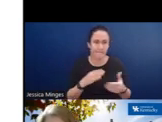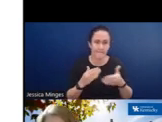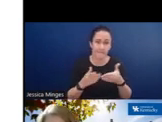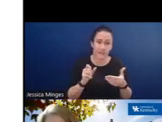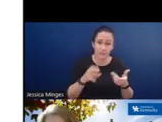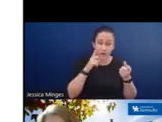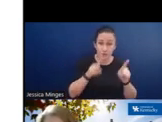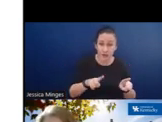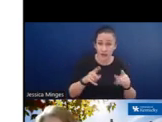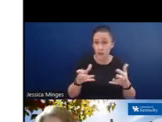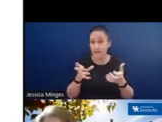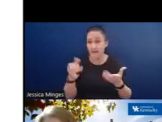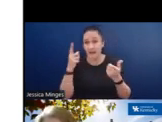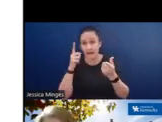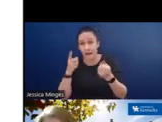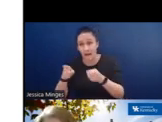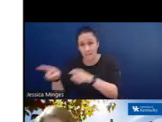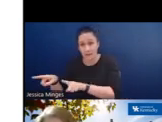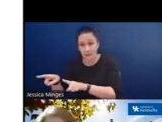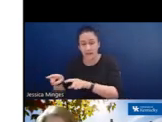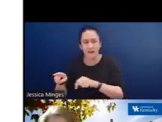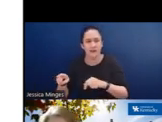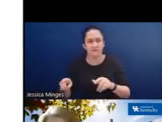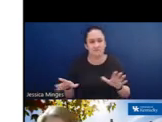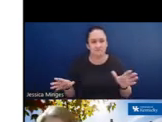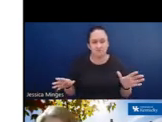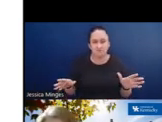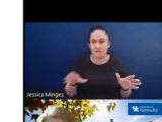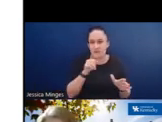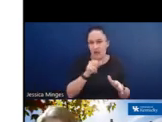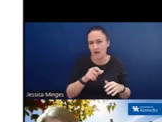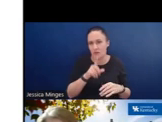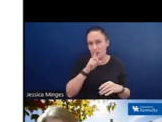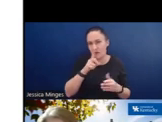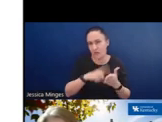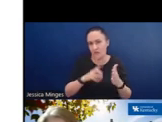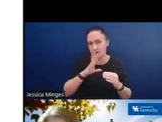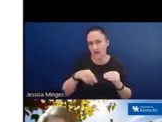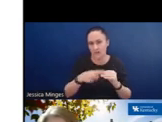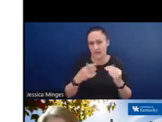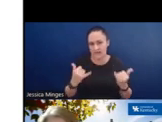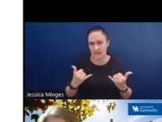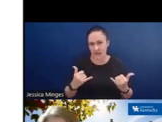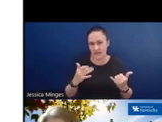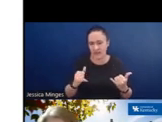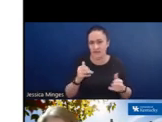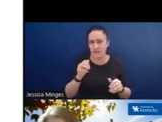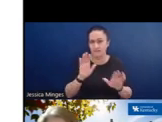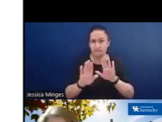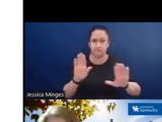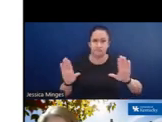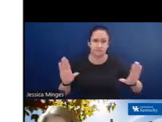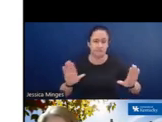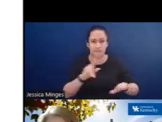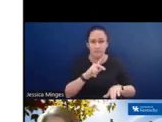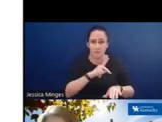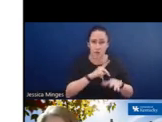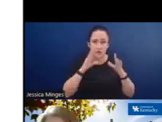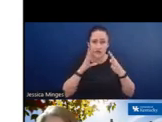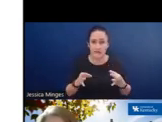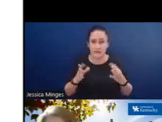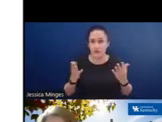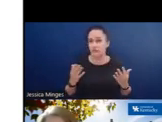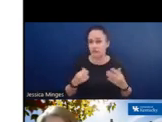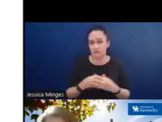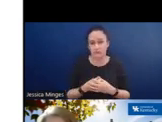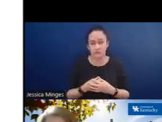that to happen is not what we're really talking about today. And that's really everybody's personal, decision. But it's